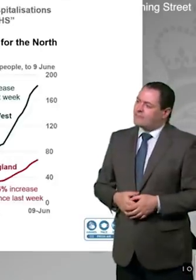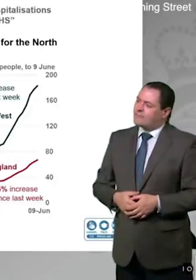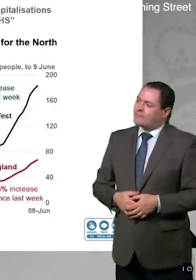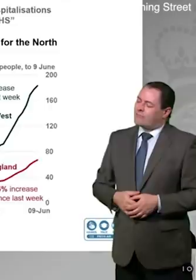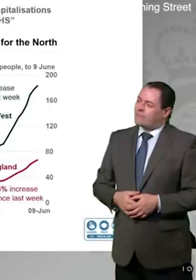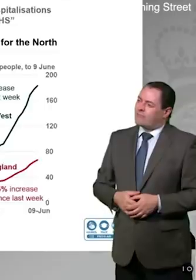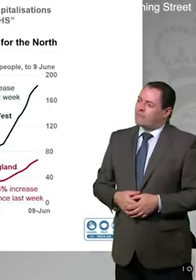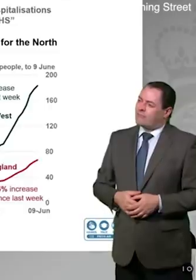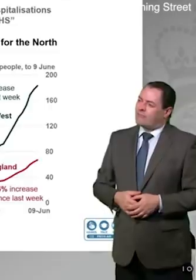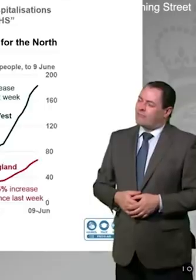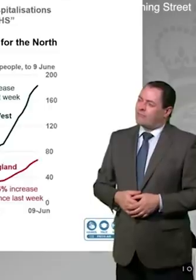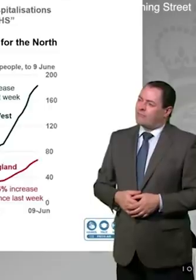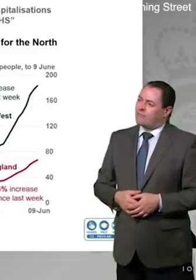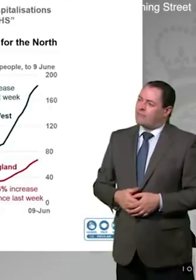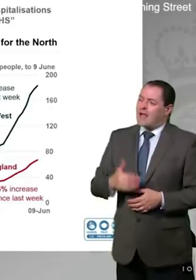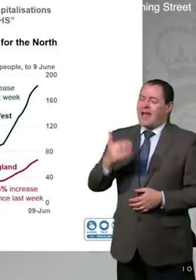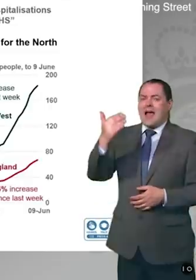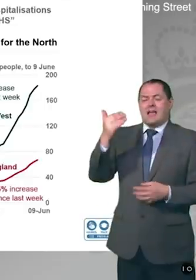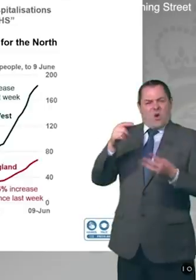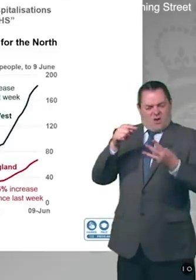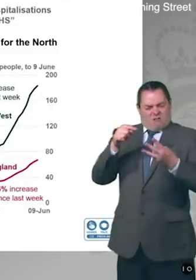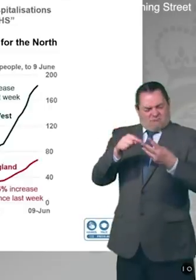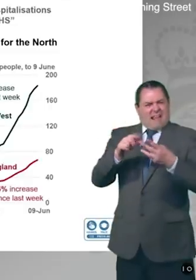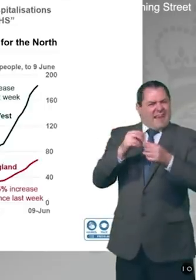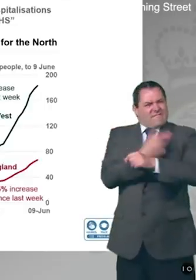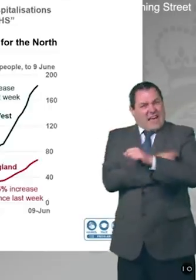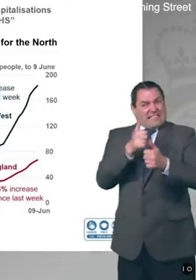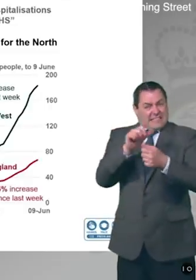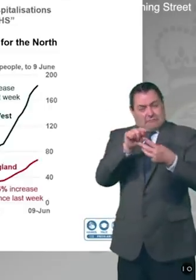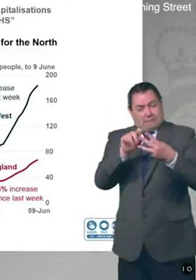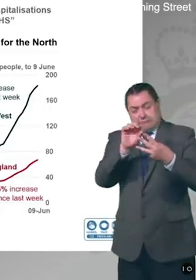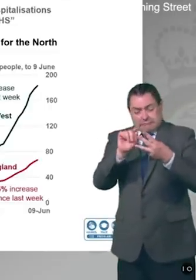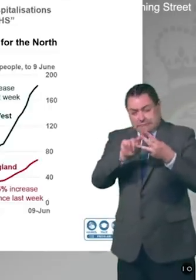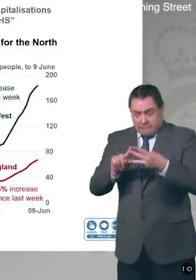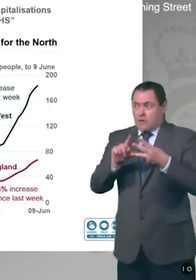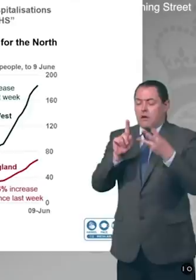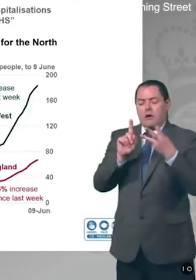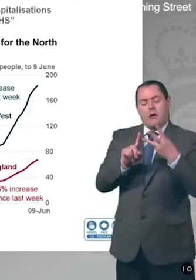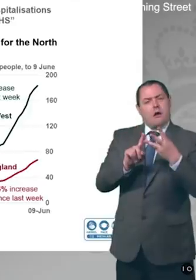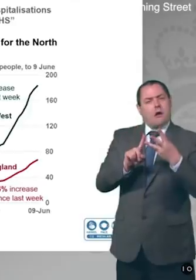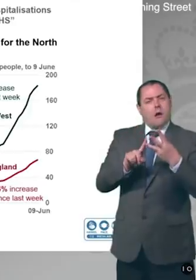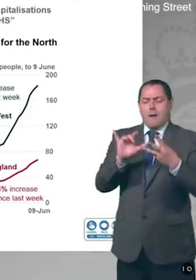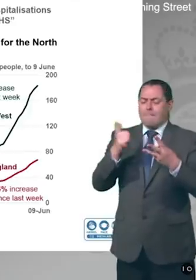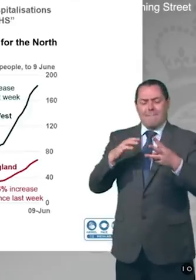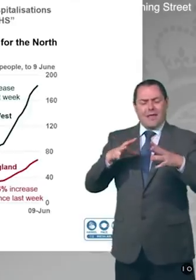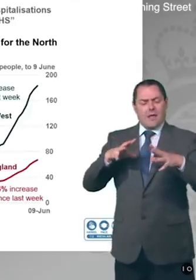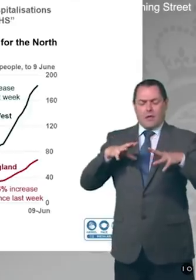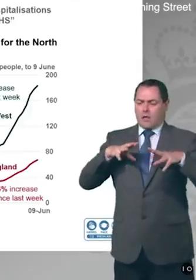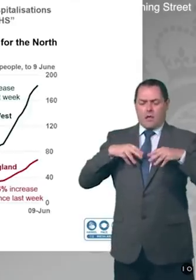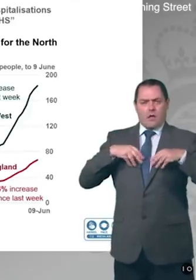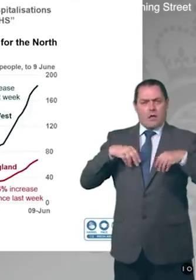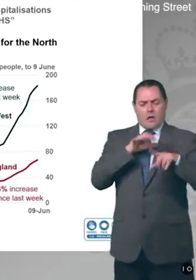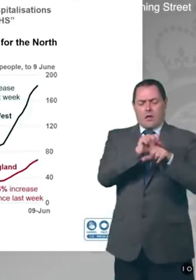The third test is that infection rates do not risk a surge in hospitalizations, which would put unsustainable pressure on